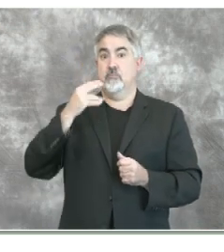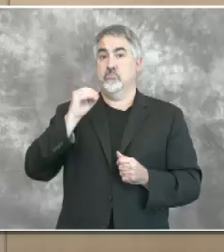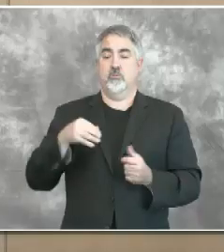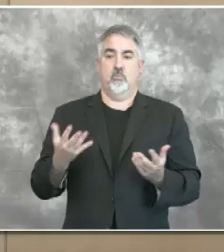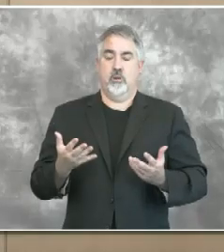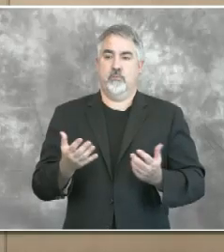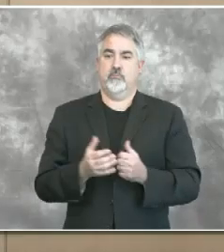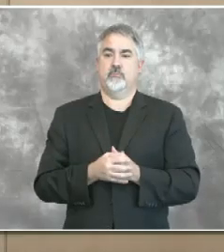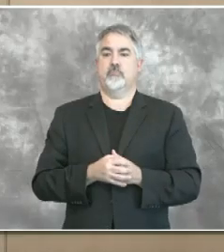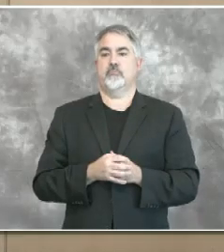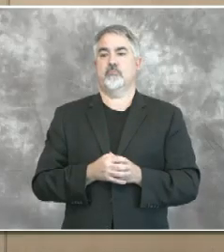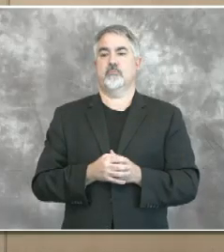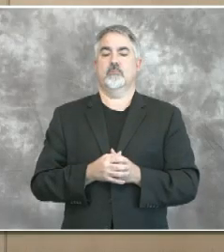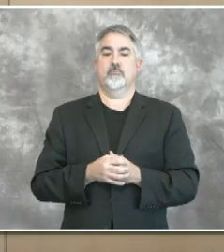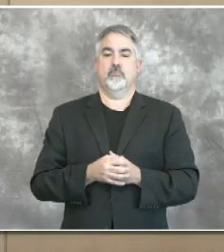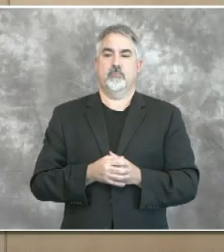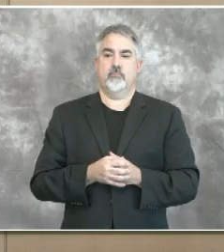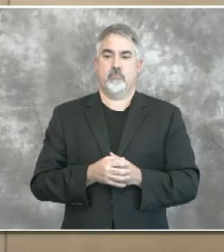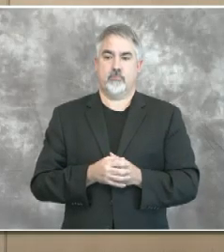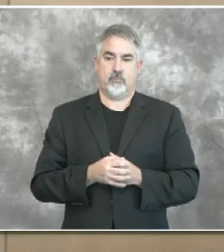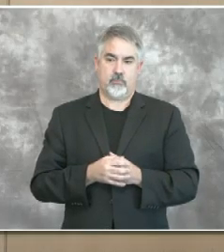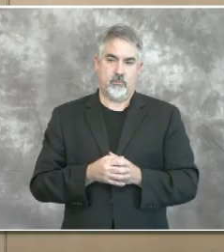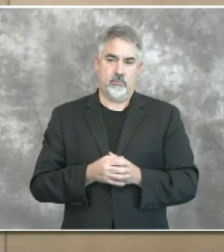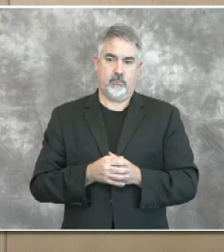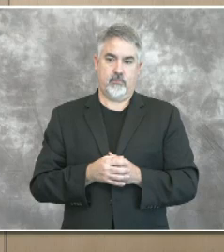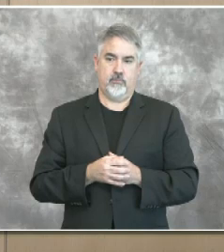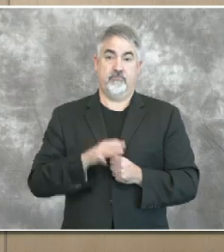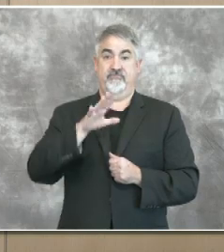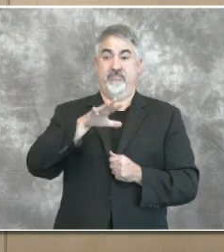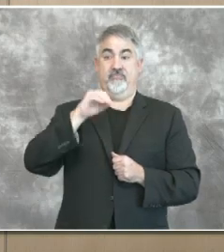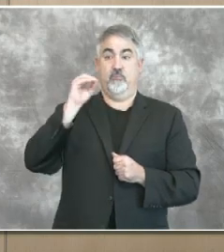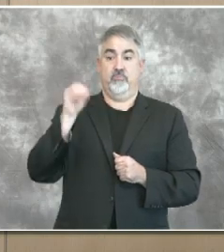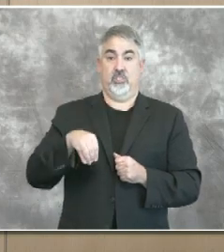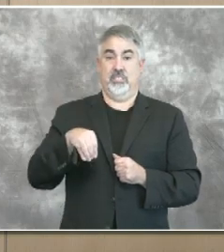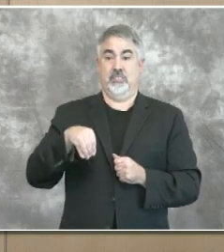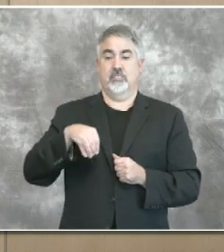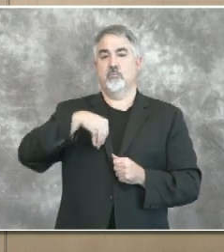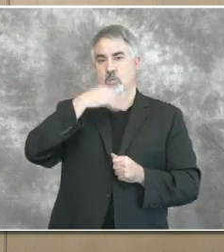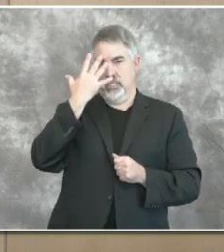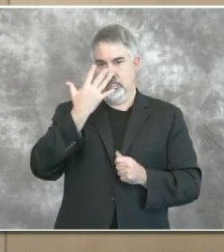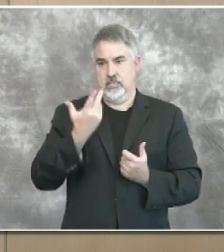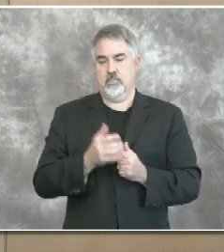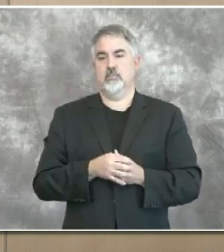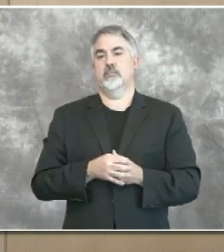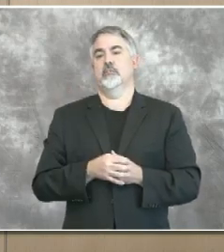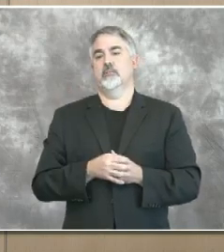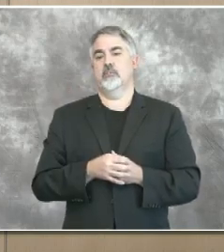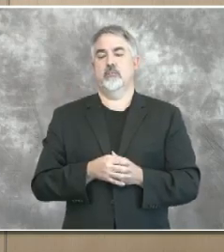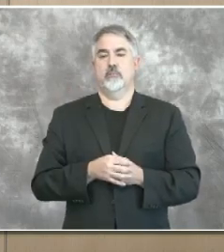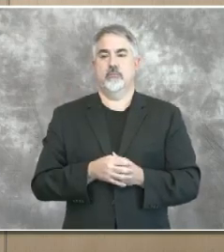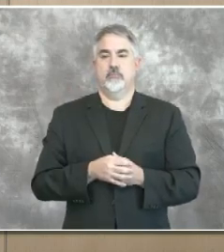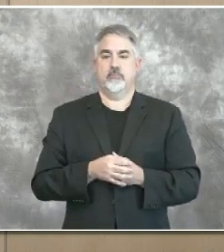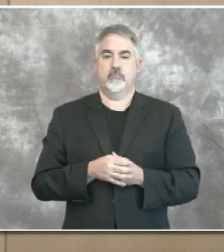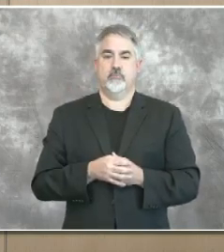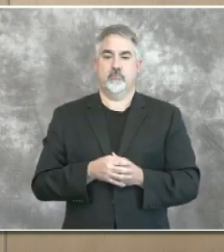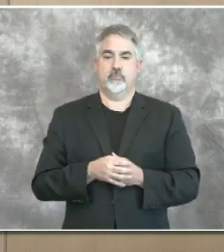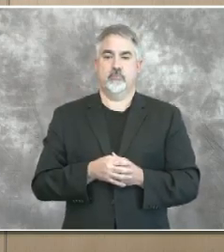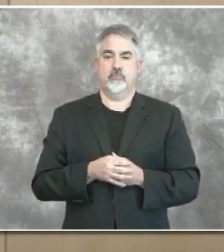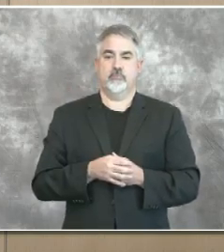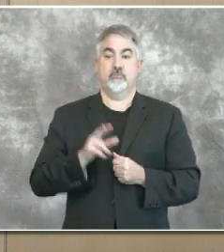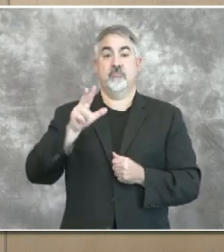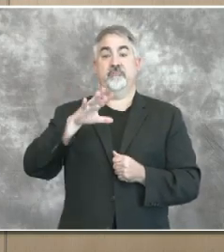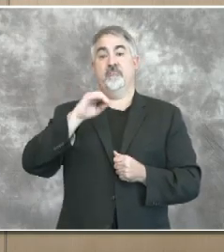number for which we have data, 16 or 55 are white, 10 or 30, almost 35%